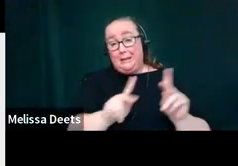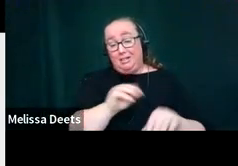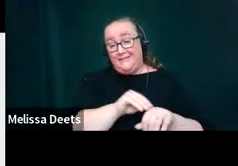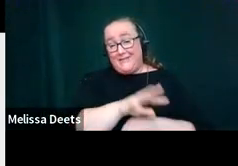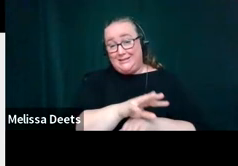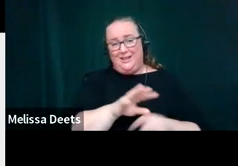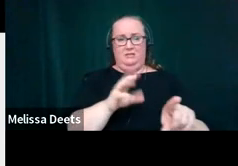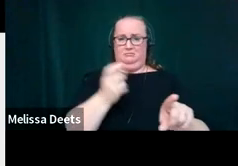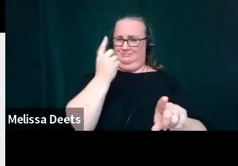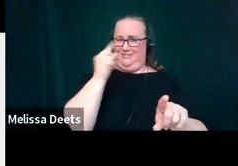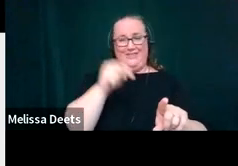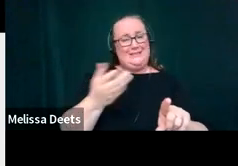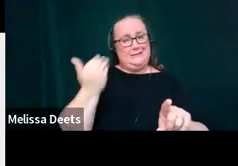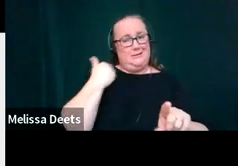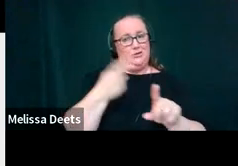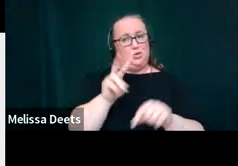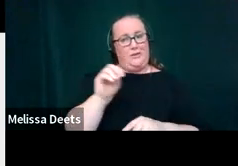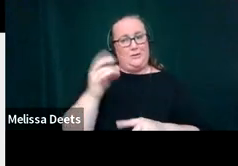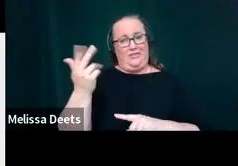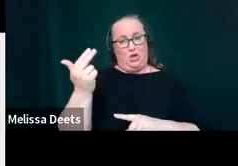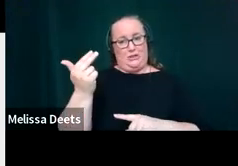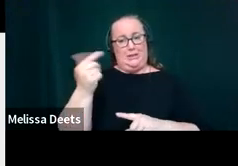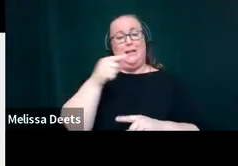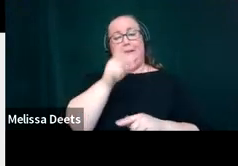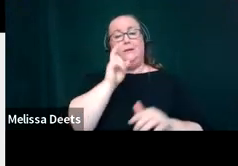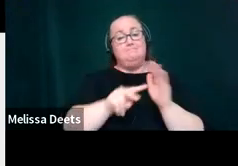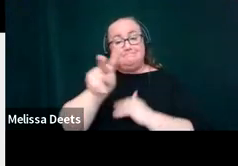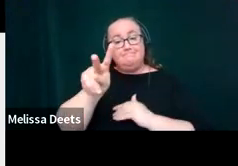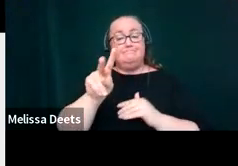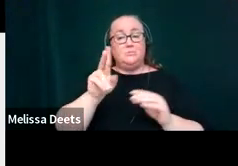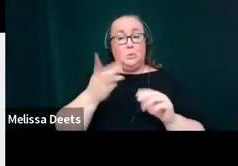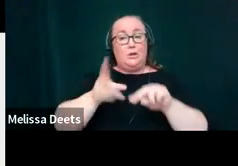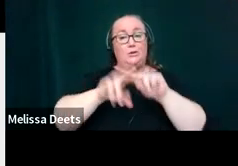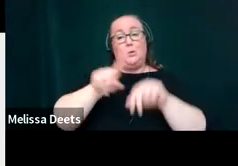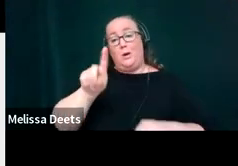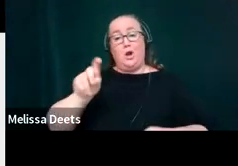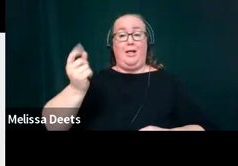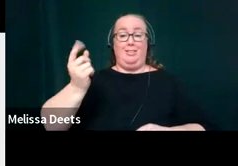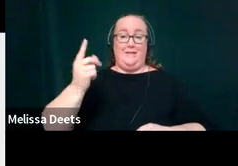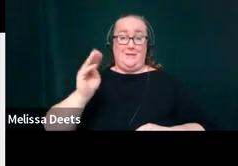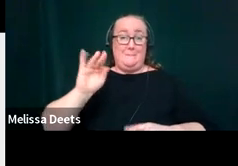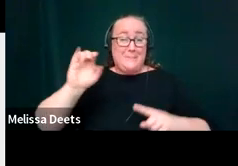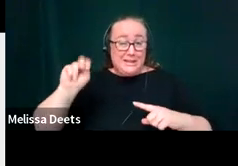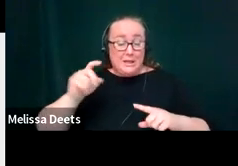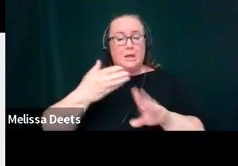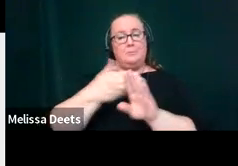in 2013. This is projected to increase to 111 million people by 2040.